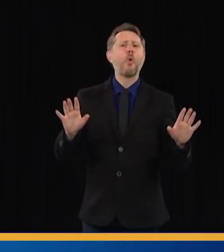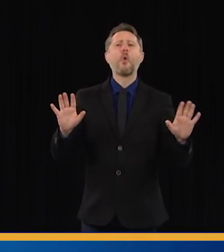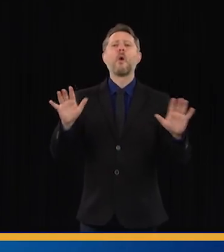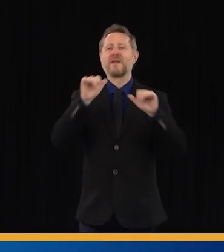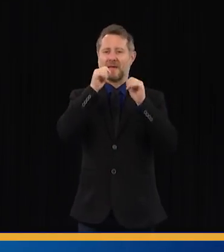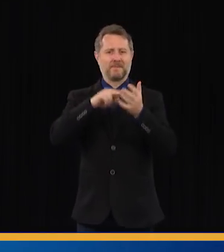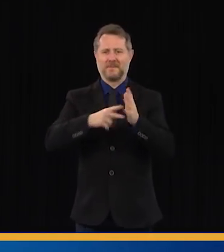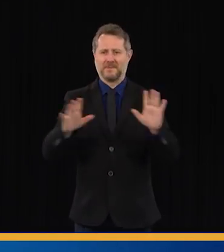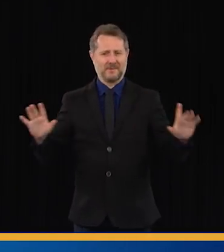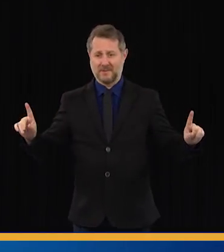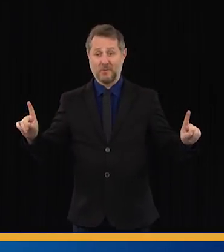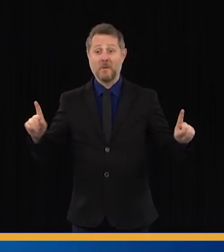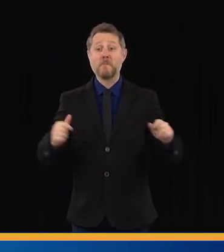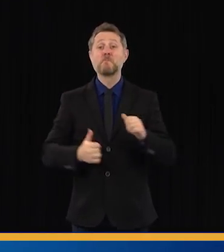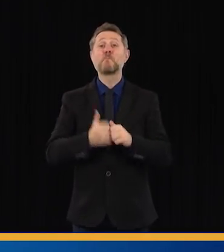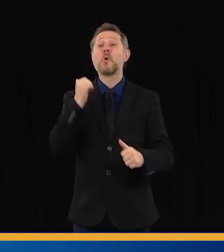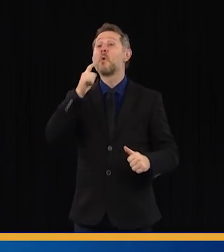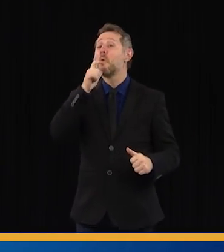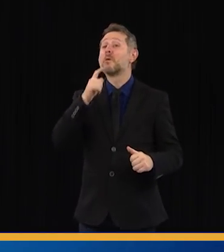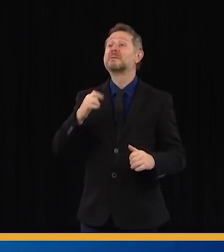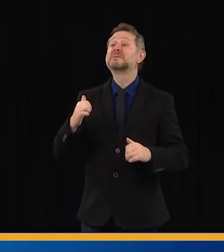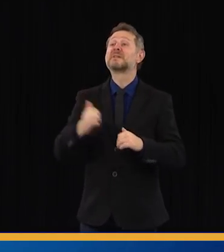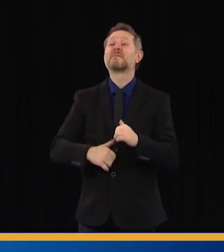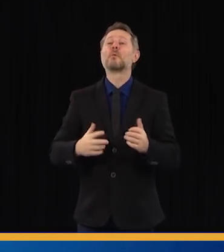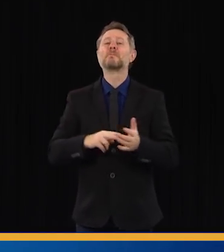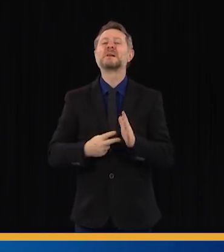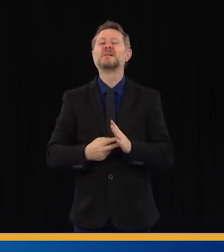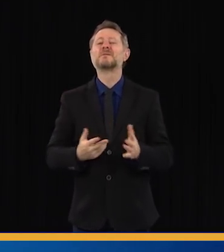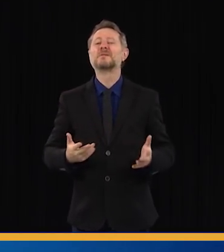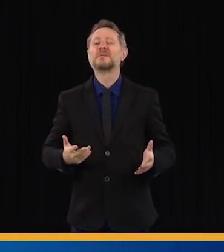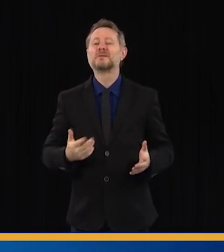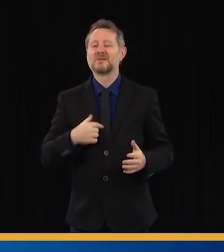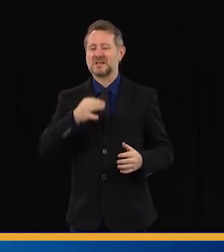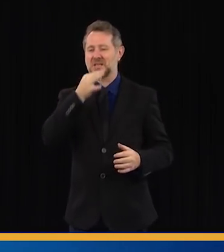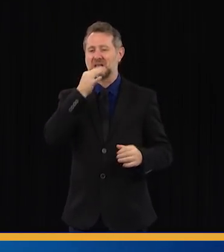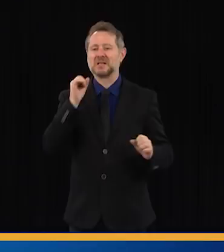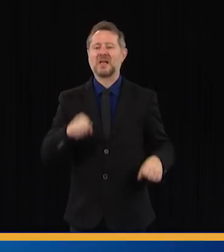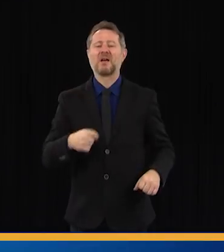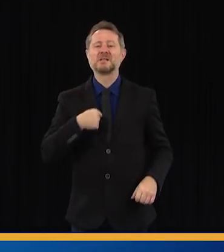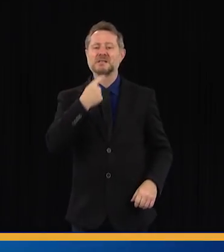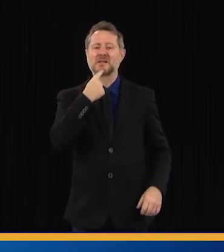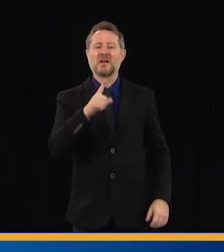people are strong enough to say love.